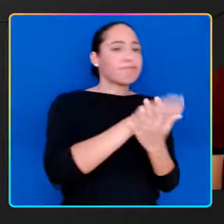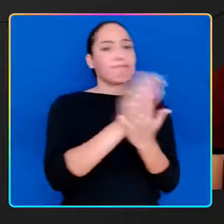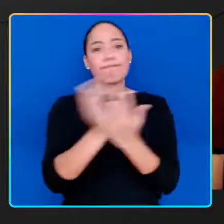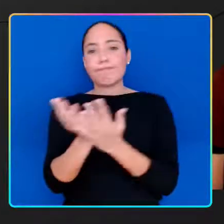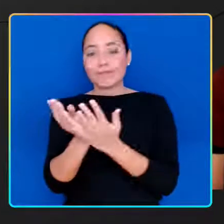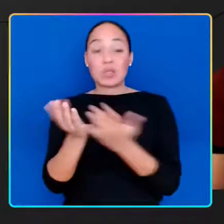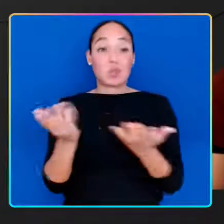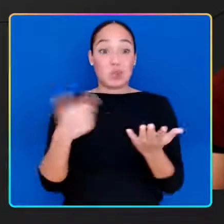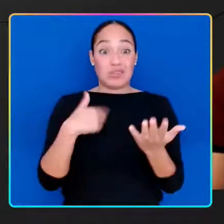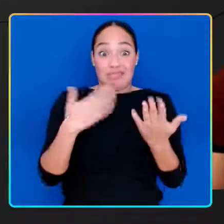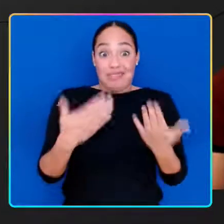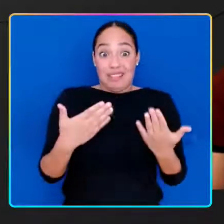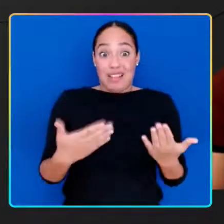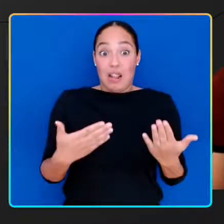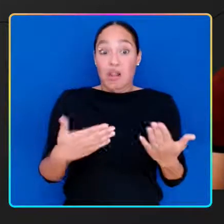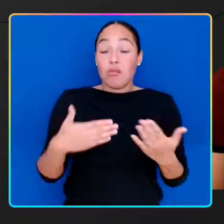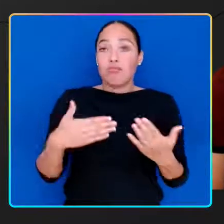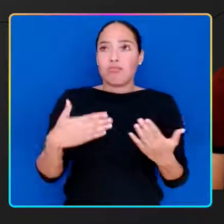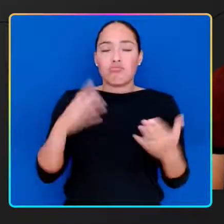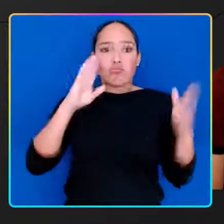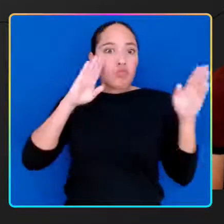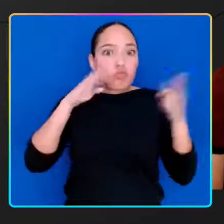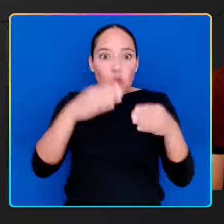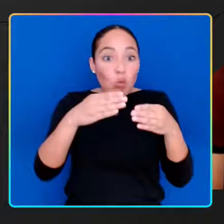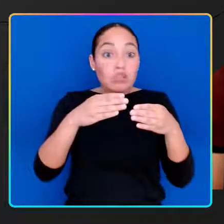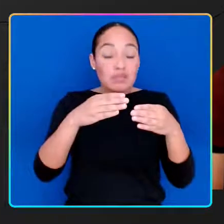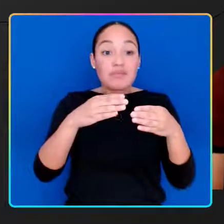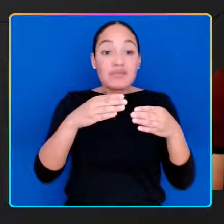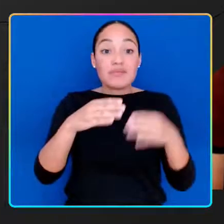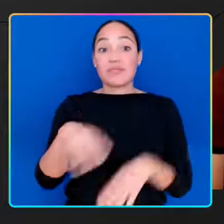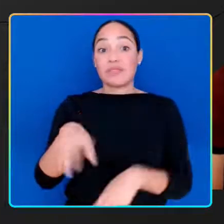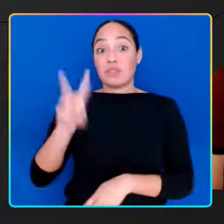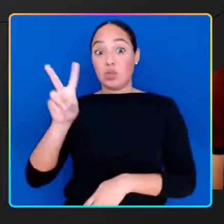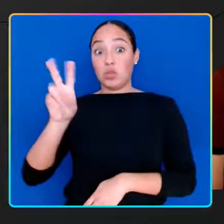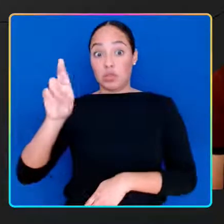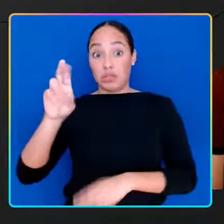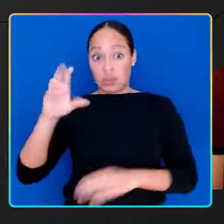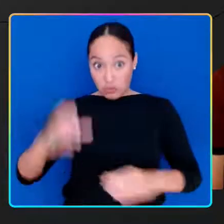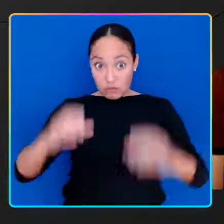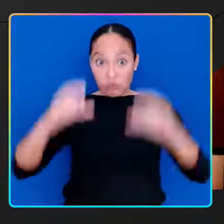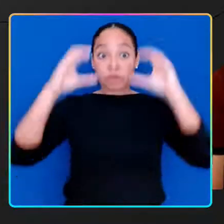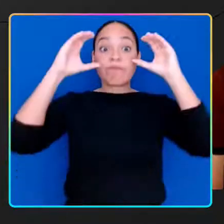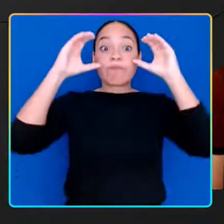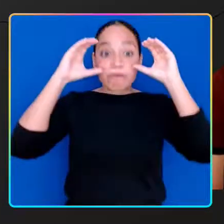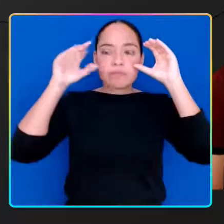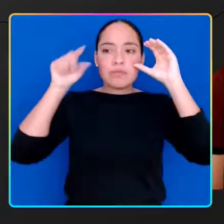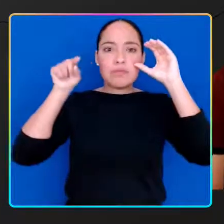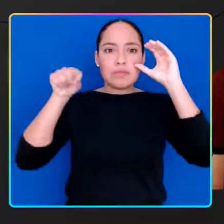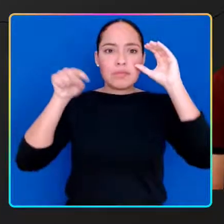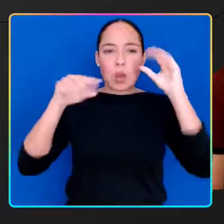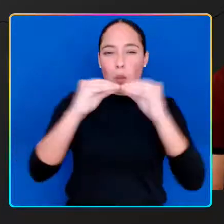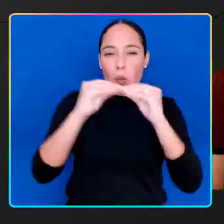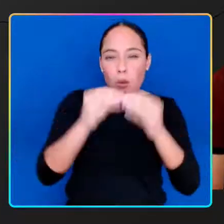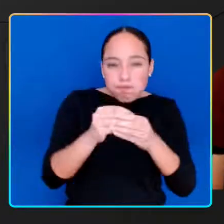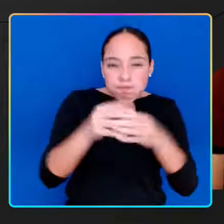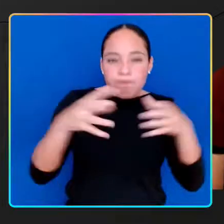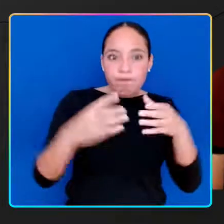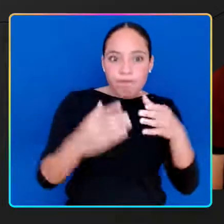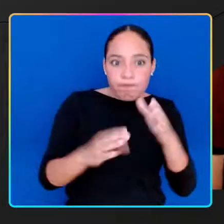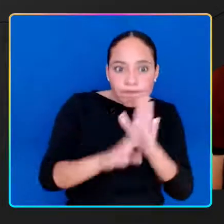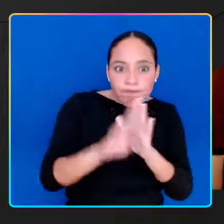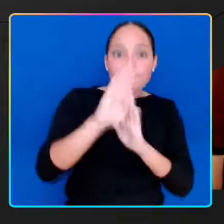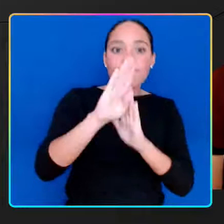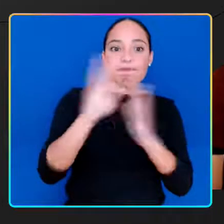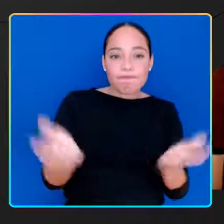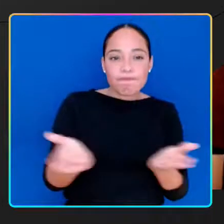reality, the metaverse as it's currently trending. And of course, we try and experiments, prototyping, build proof of